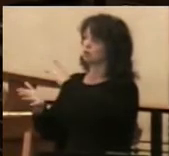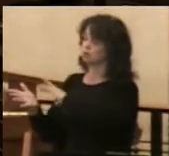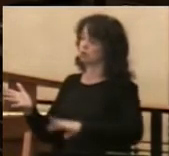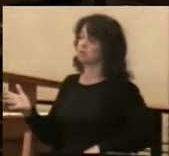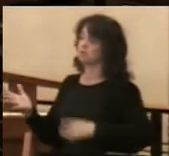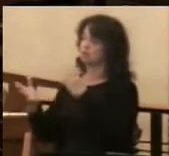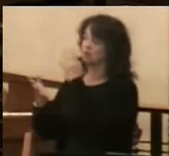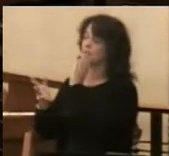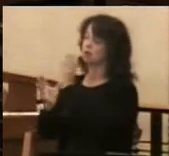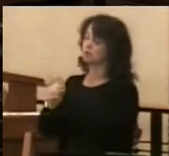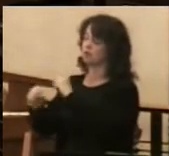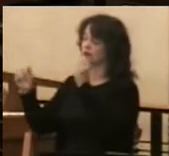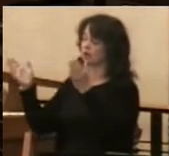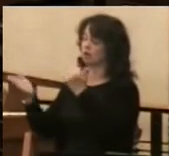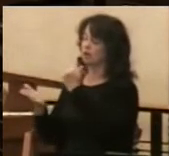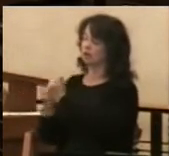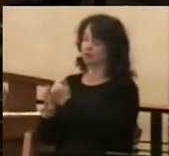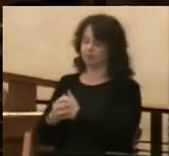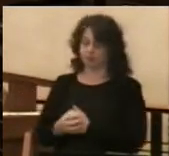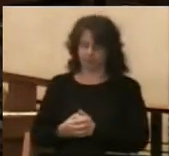our Savior. Amen.